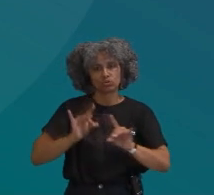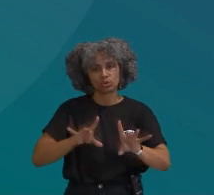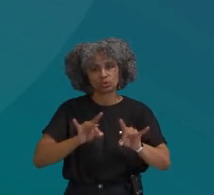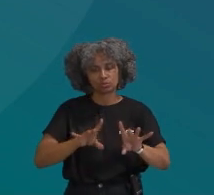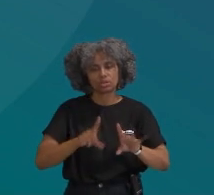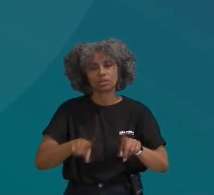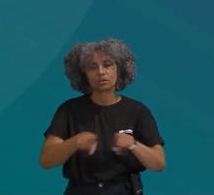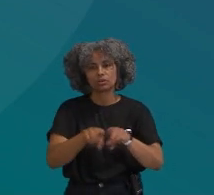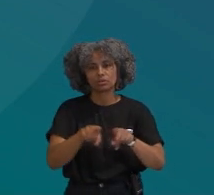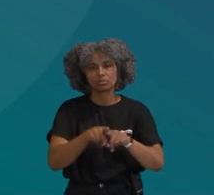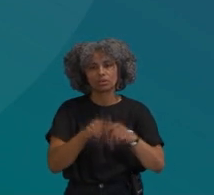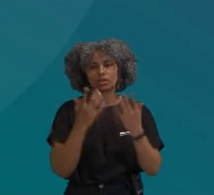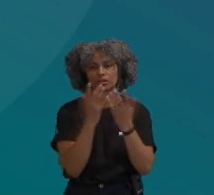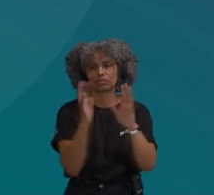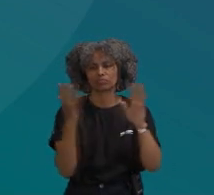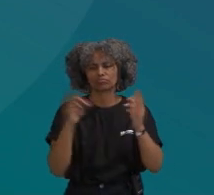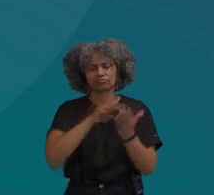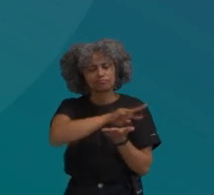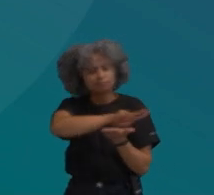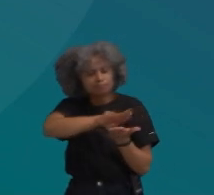other wildlife in the city.